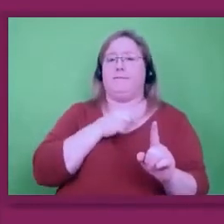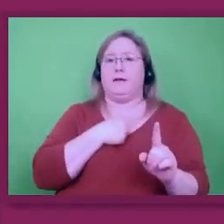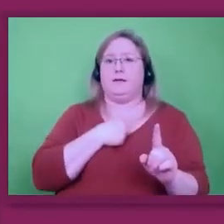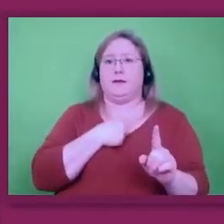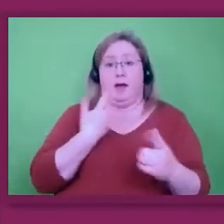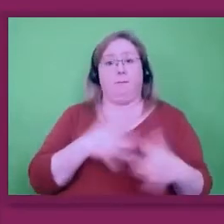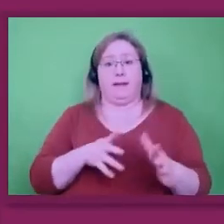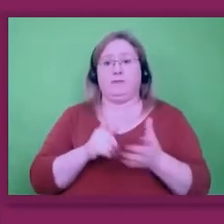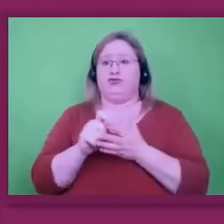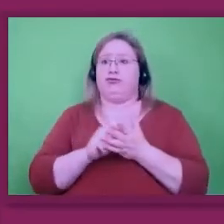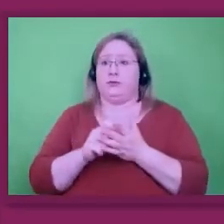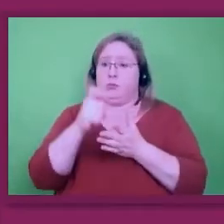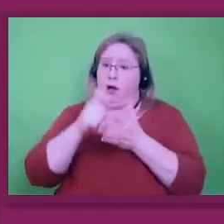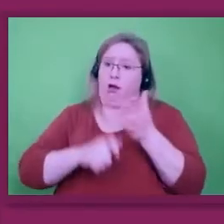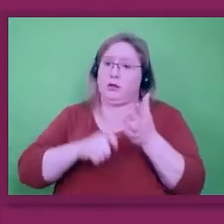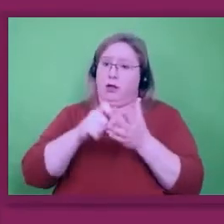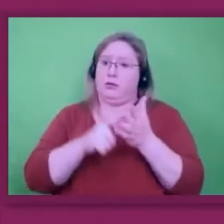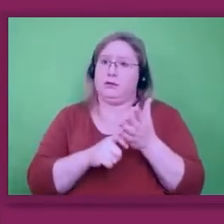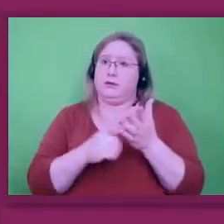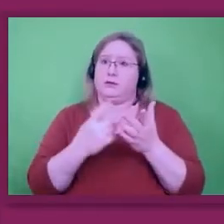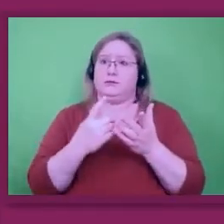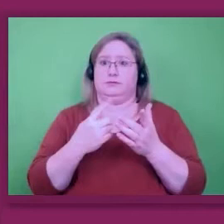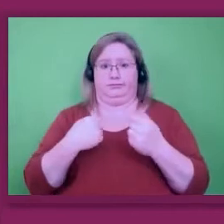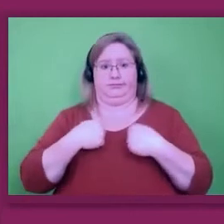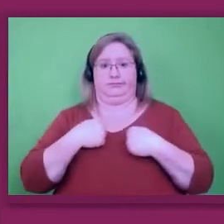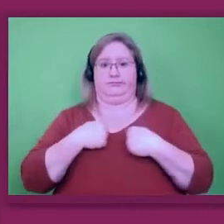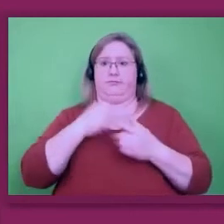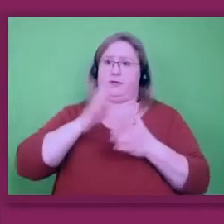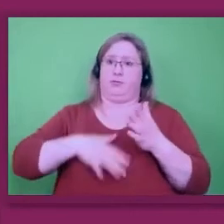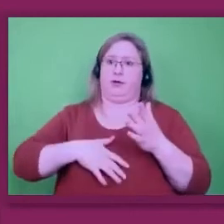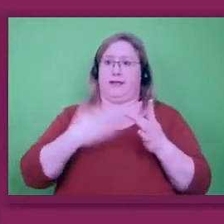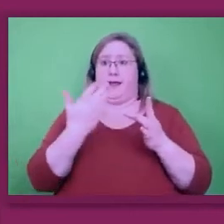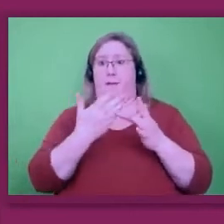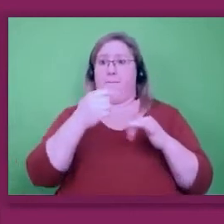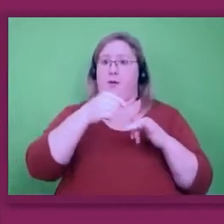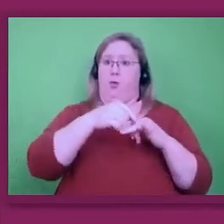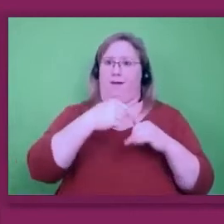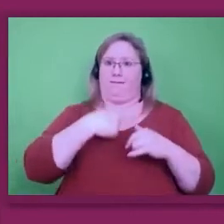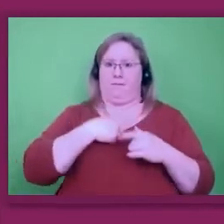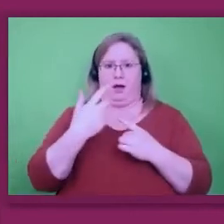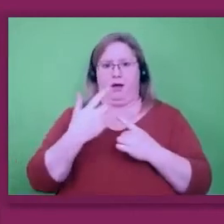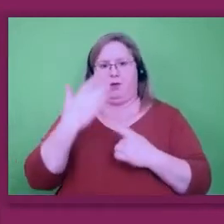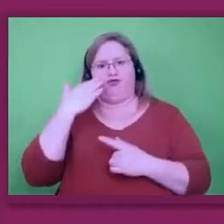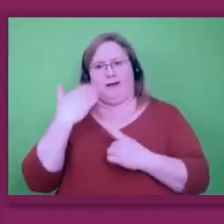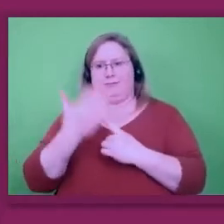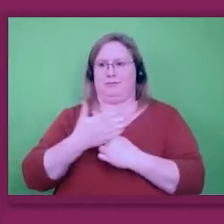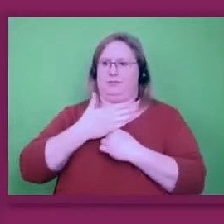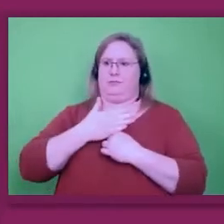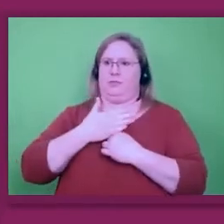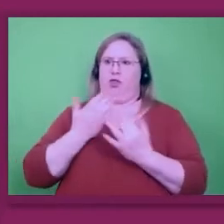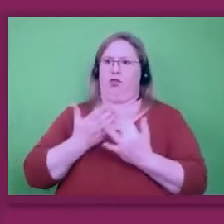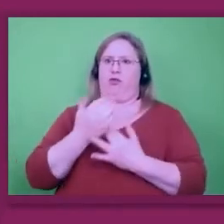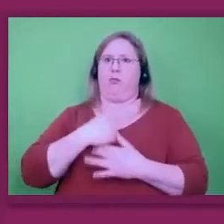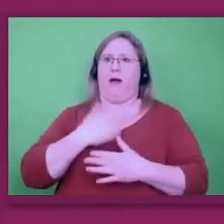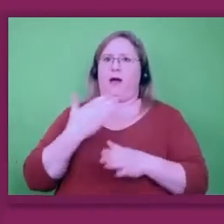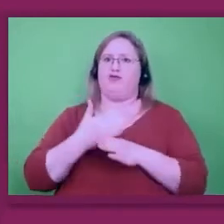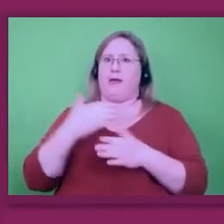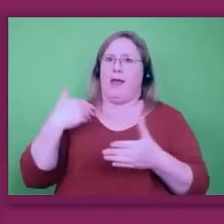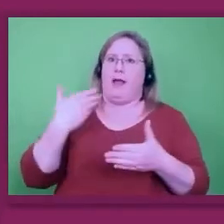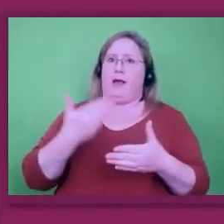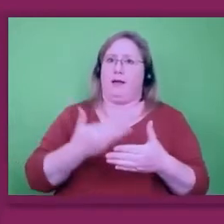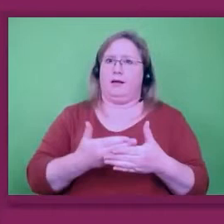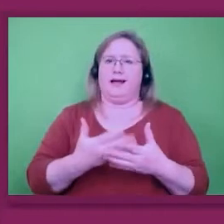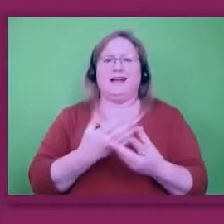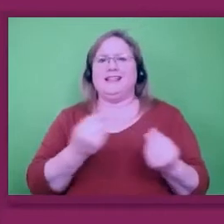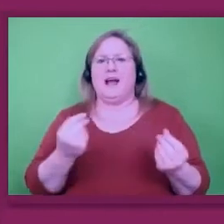as a midwife about the racial discrimination I've encountered by some during my working career. And some of it was really obvious, and